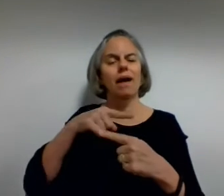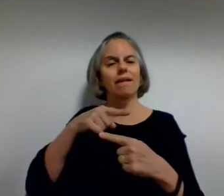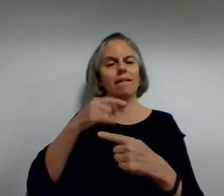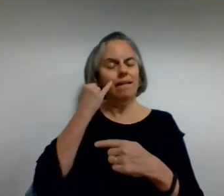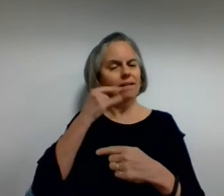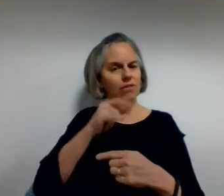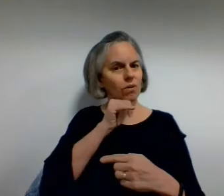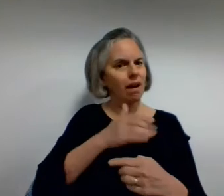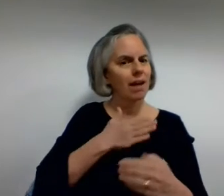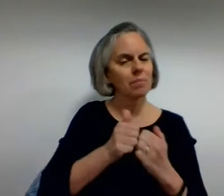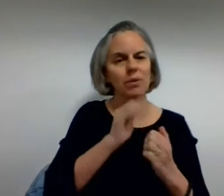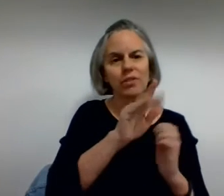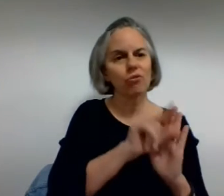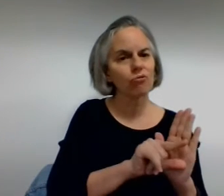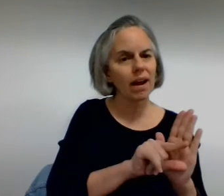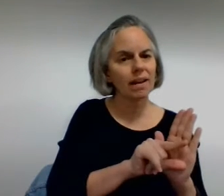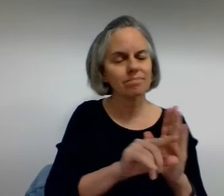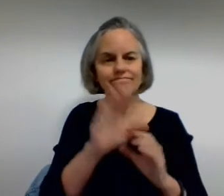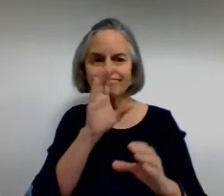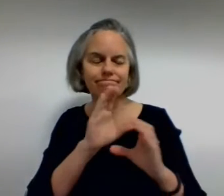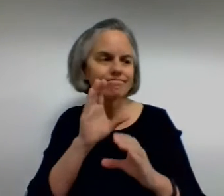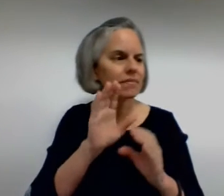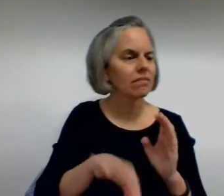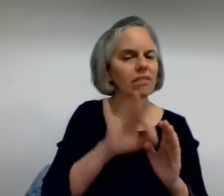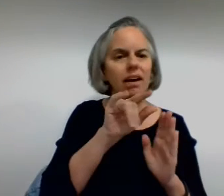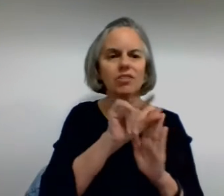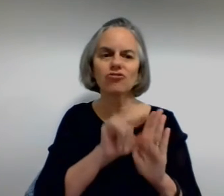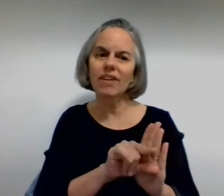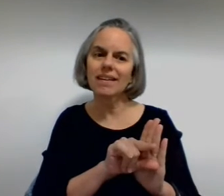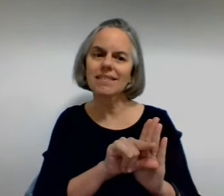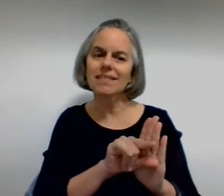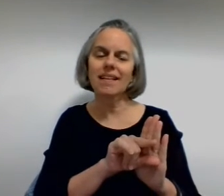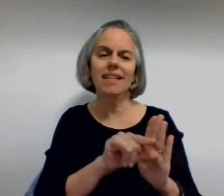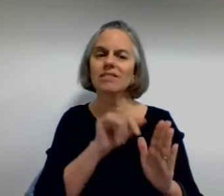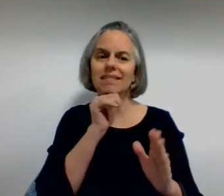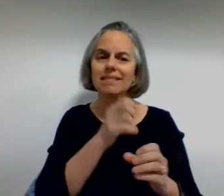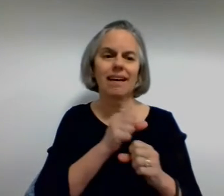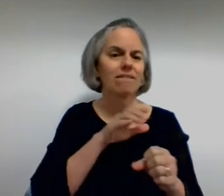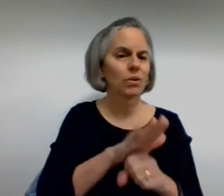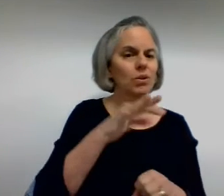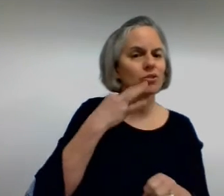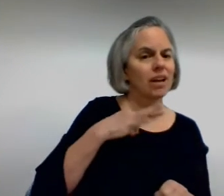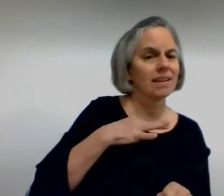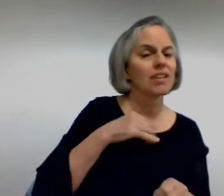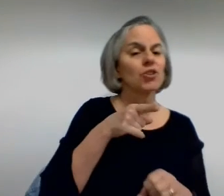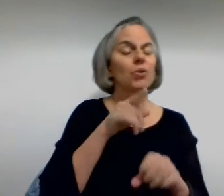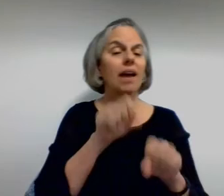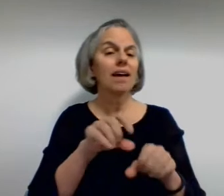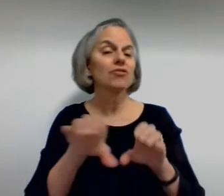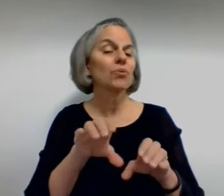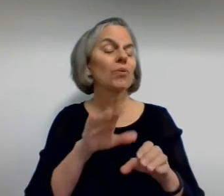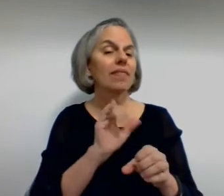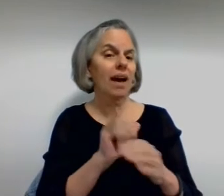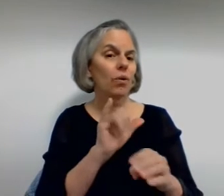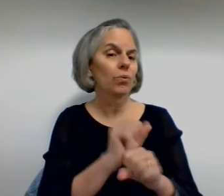not happy with where your grade is, go back through and find grades that are like not full credit, and you can do those again, remember. So